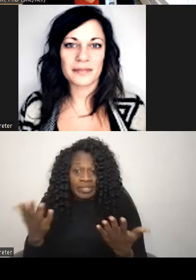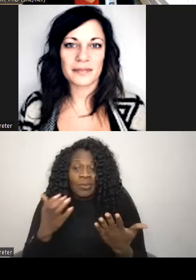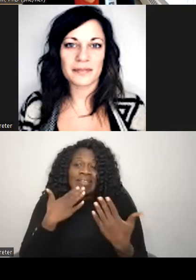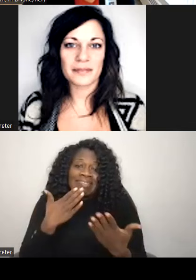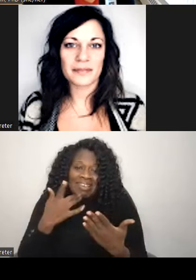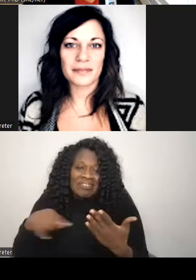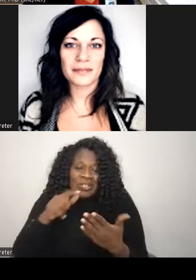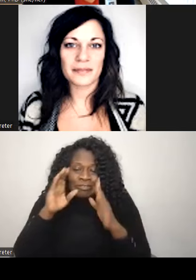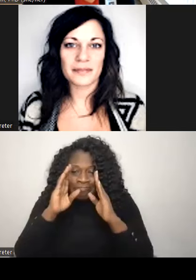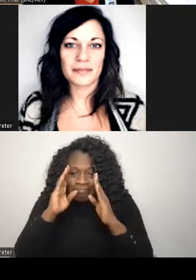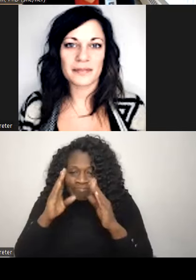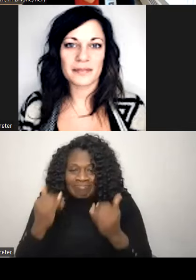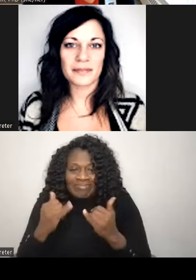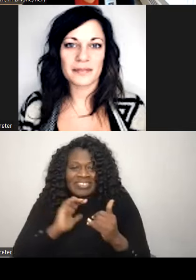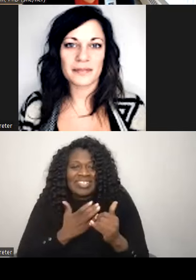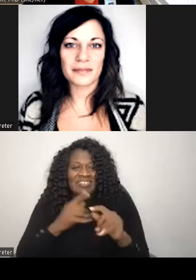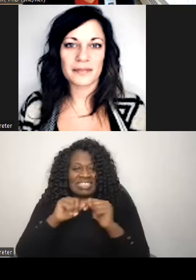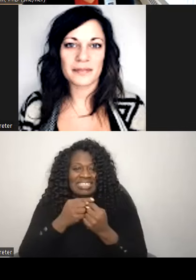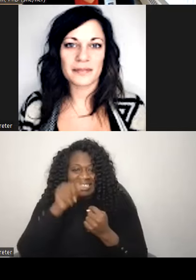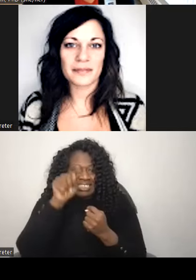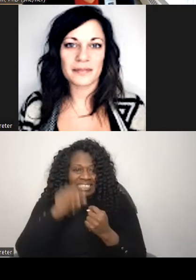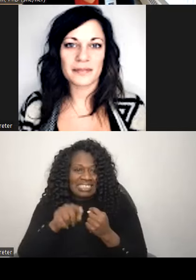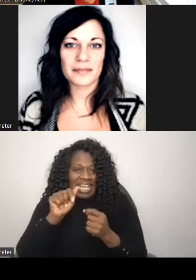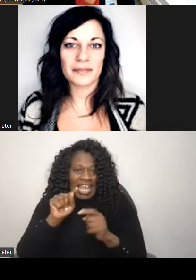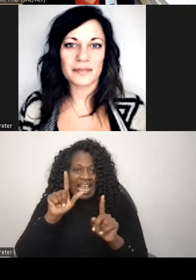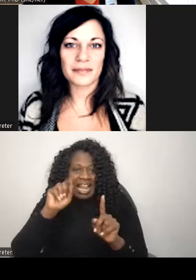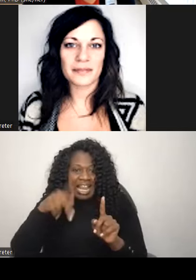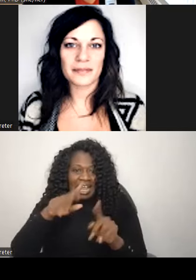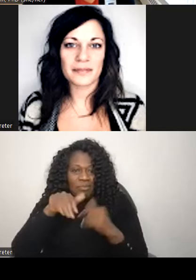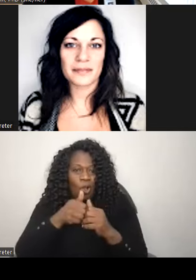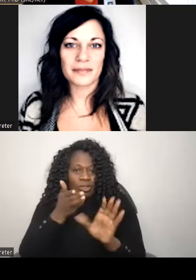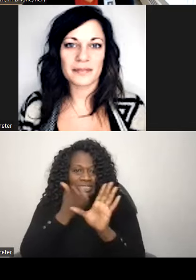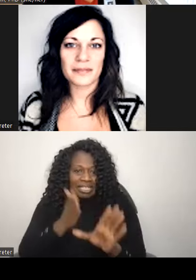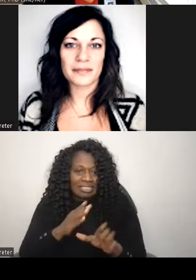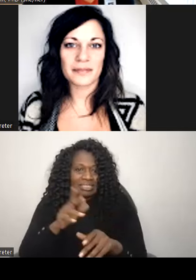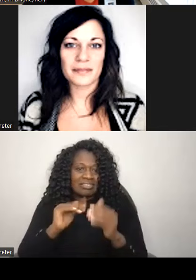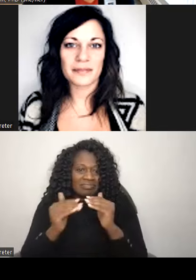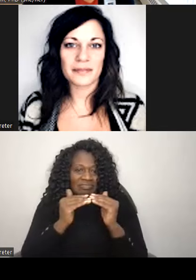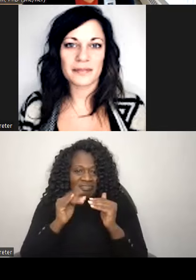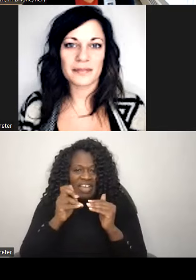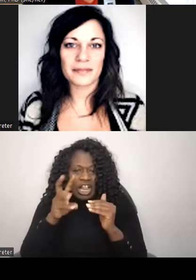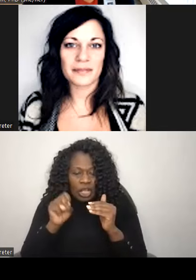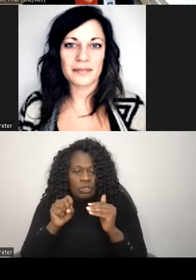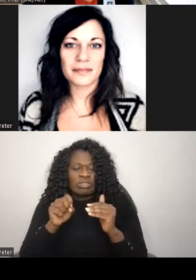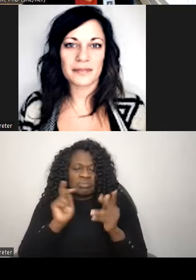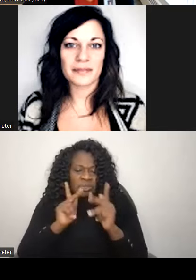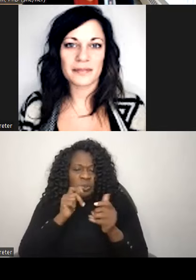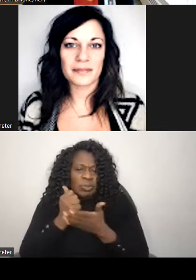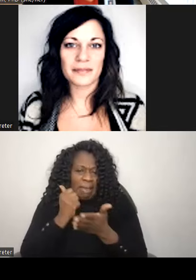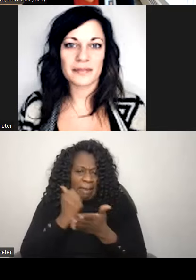you all for listening today. This is our team at LEAP. These are all of our psychologists and fellows and administrative people who help